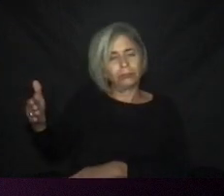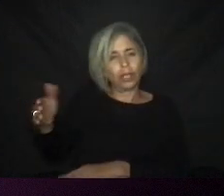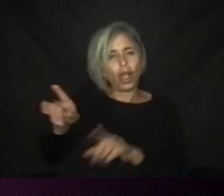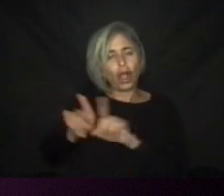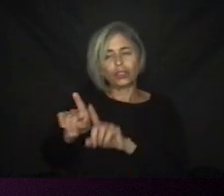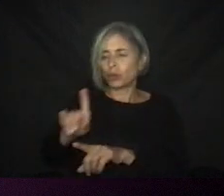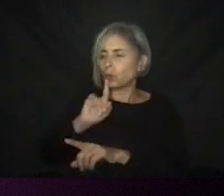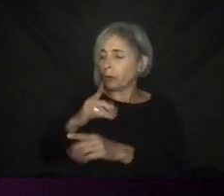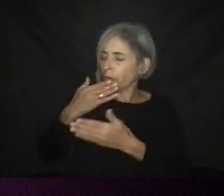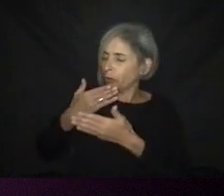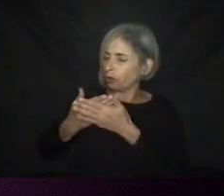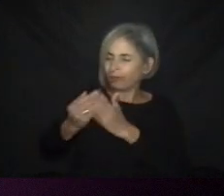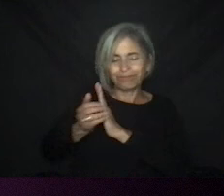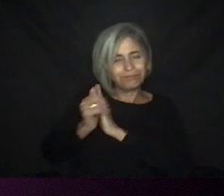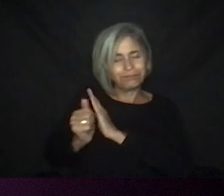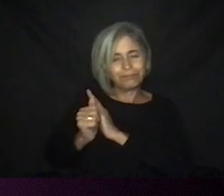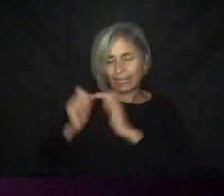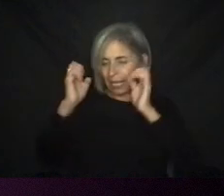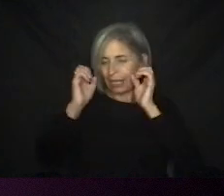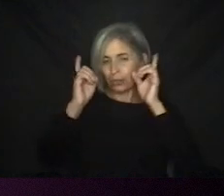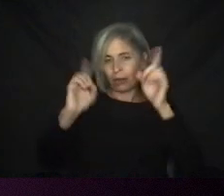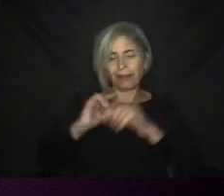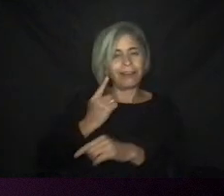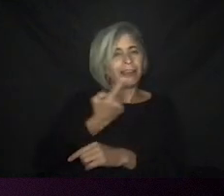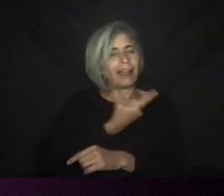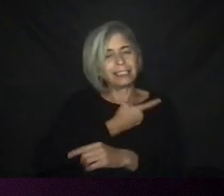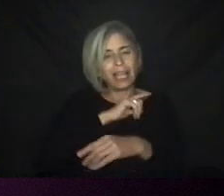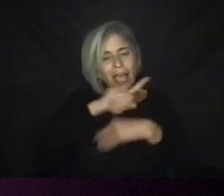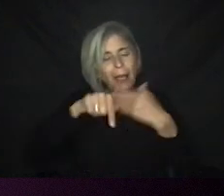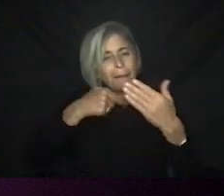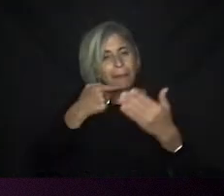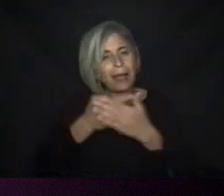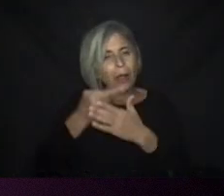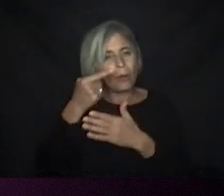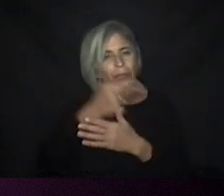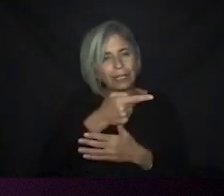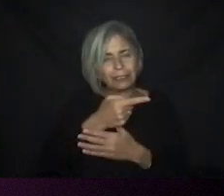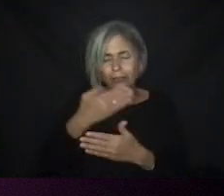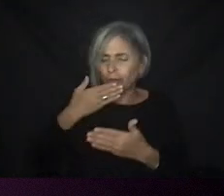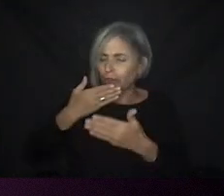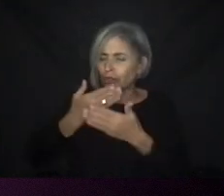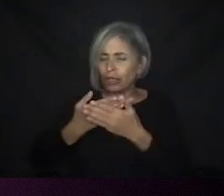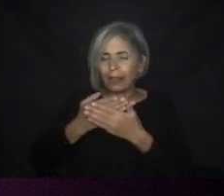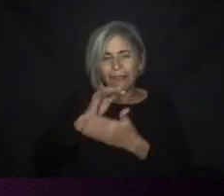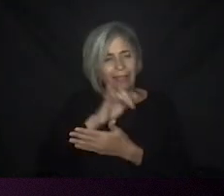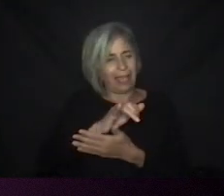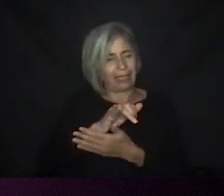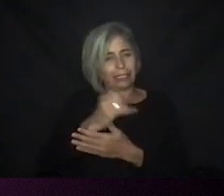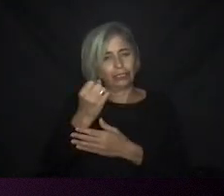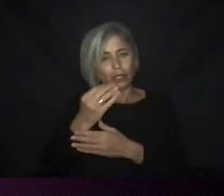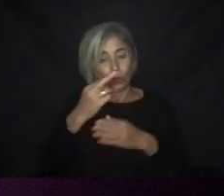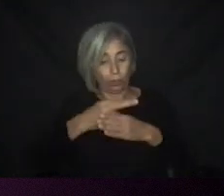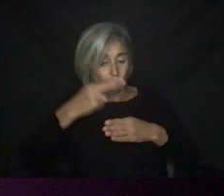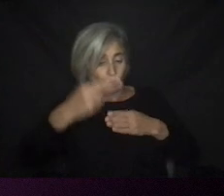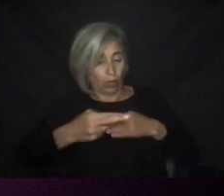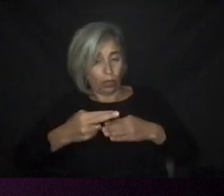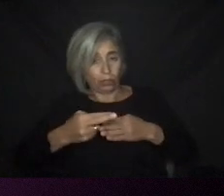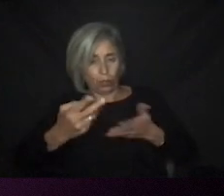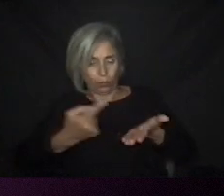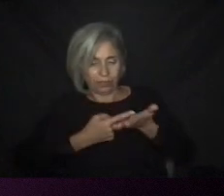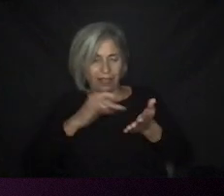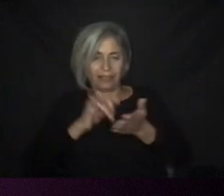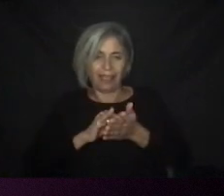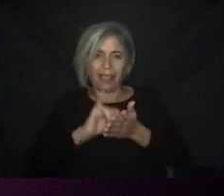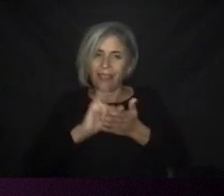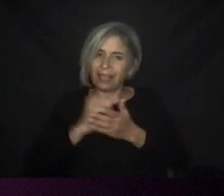also really good at educating us about these. They're very good at it. So as a result, that's how we talk about